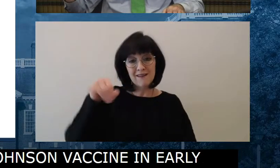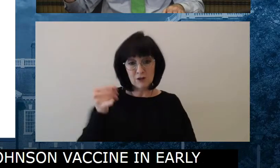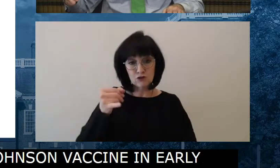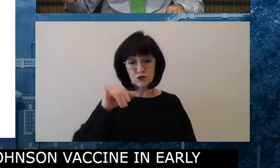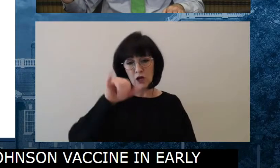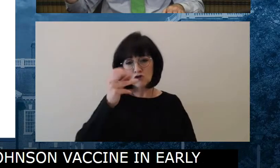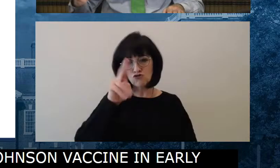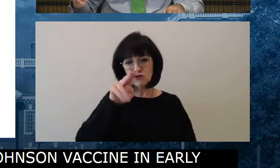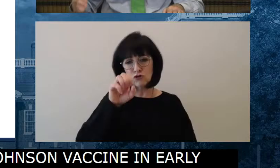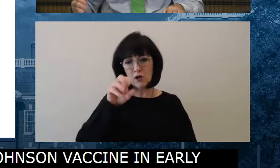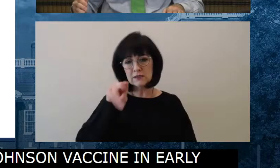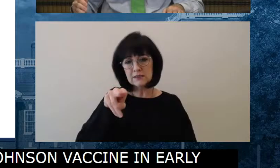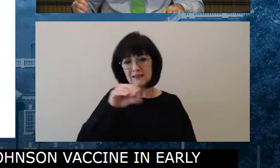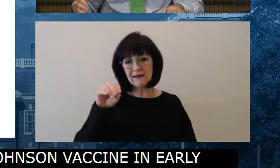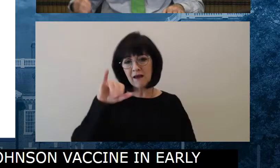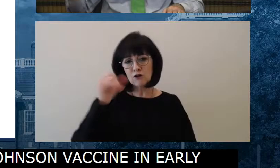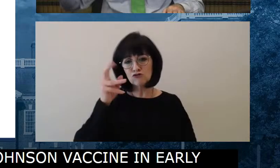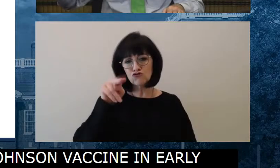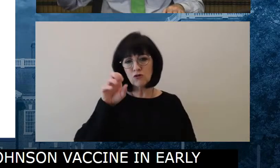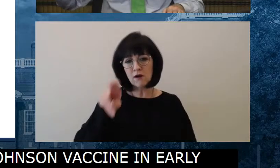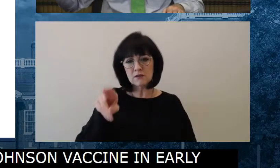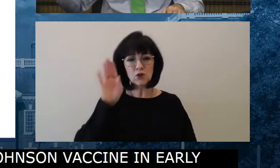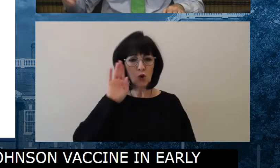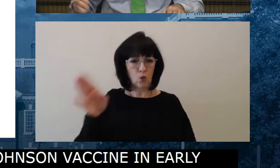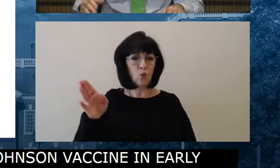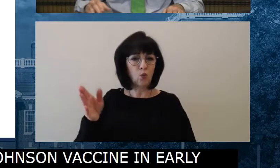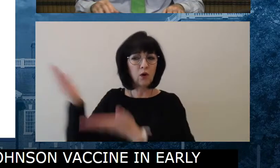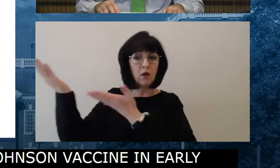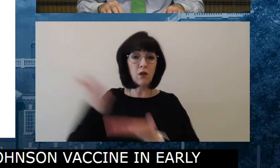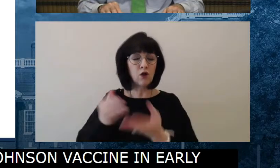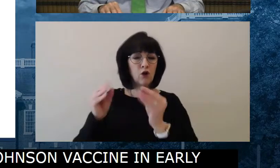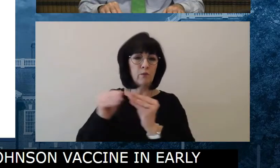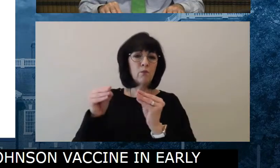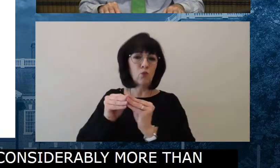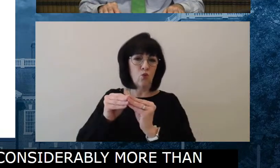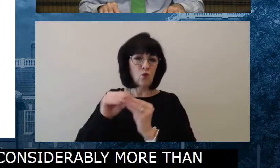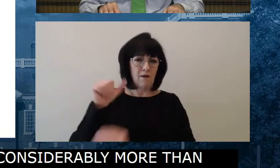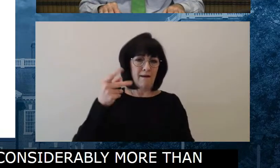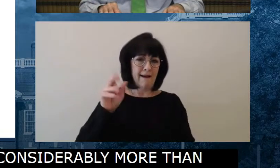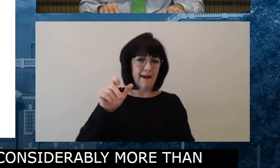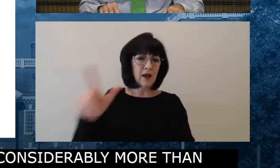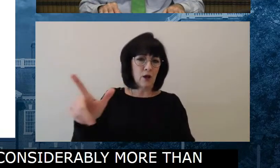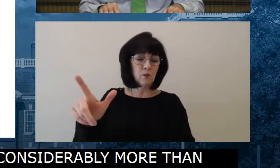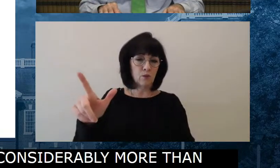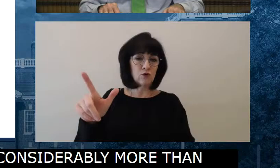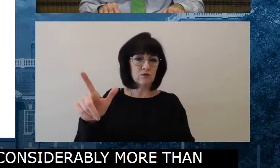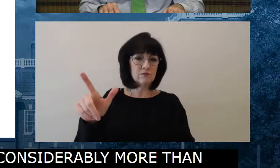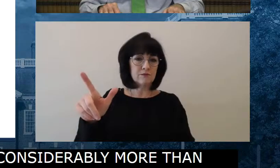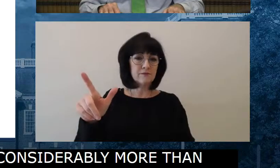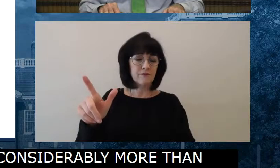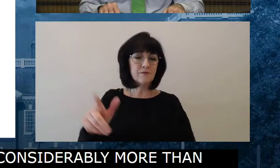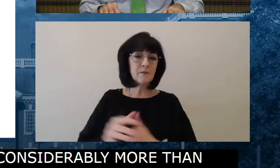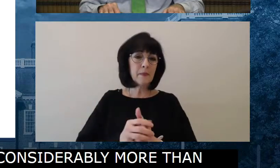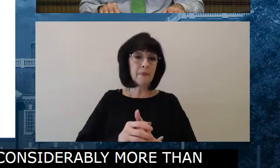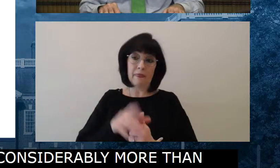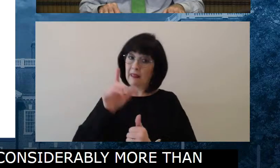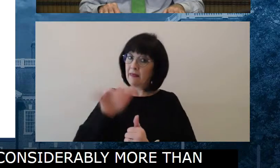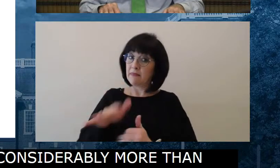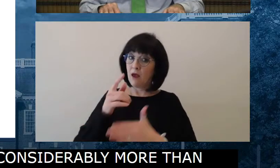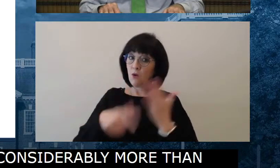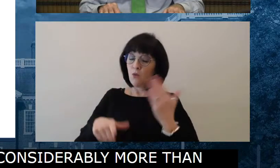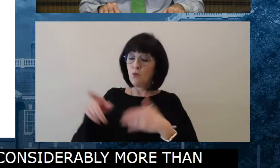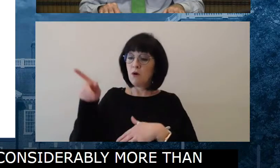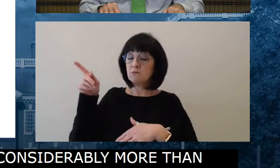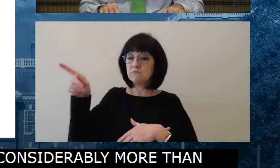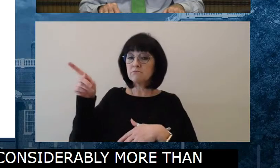be considerably more than what we've been getting, and it will stay at that level for the weeks after that. That was the word from the White House Task